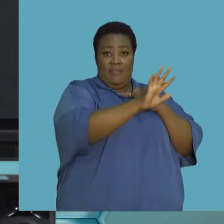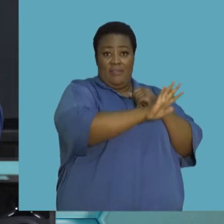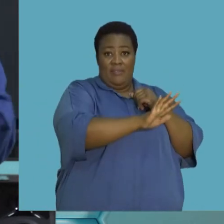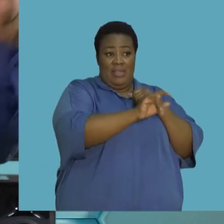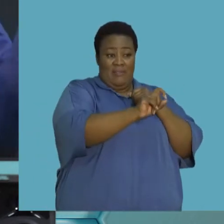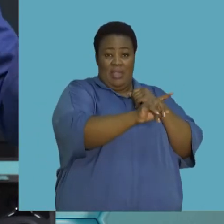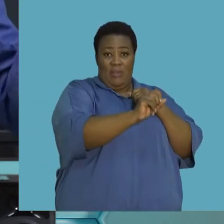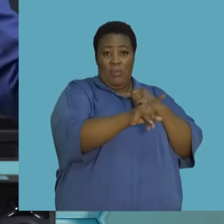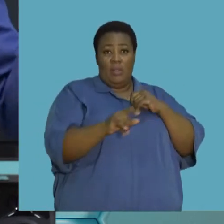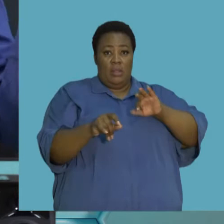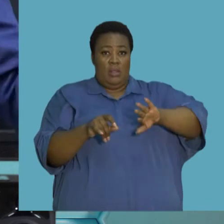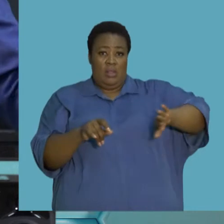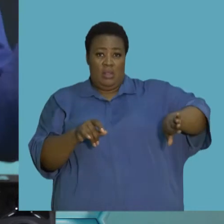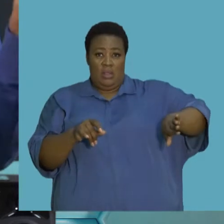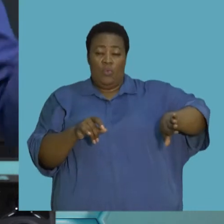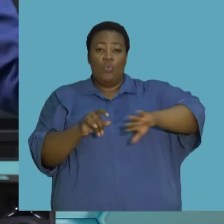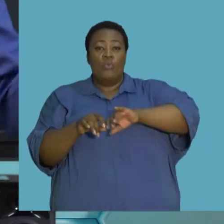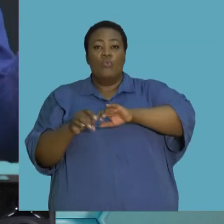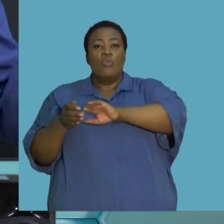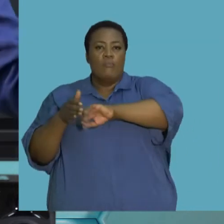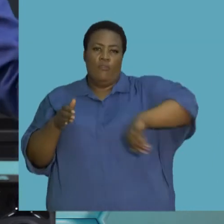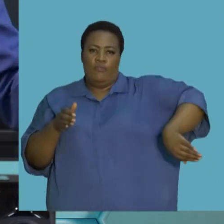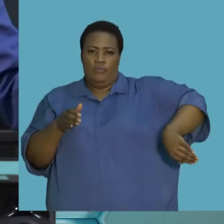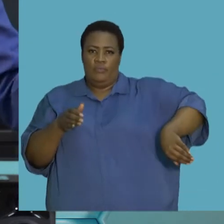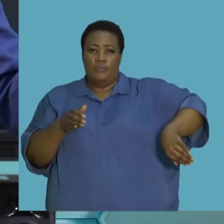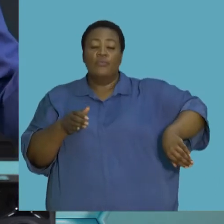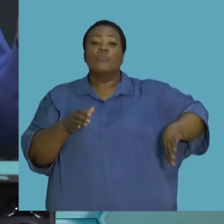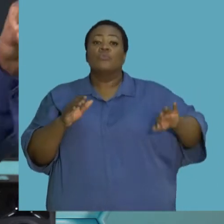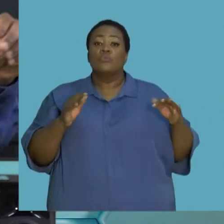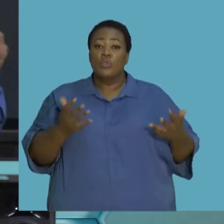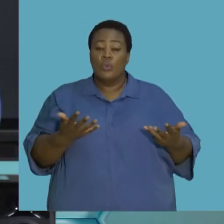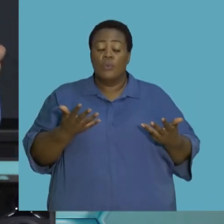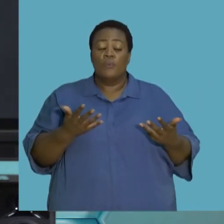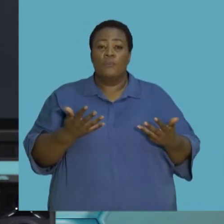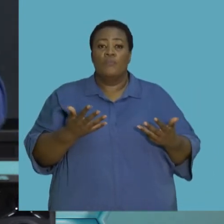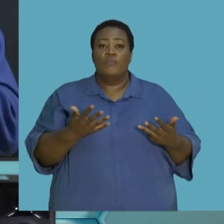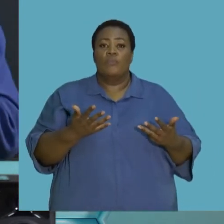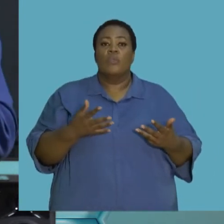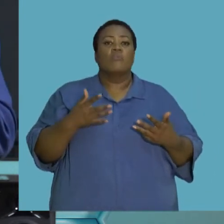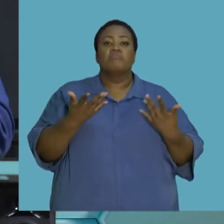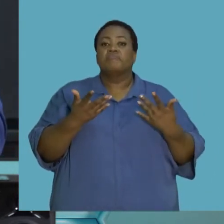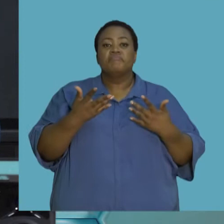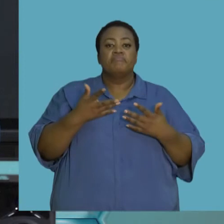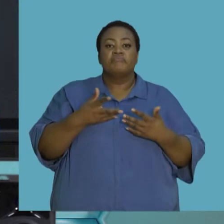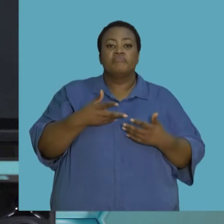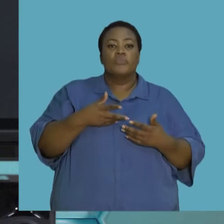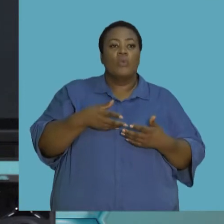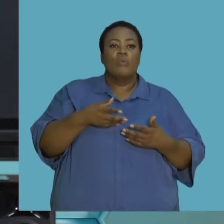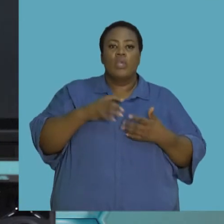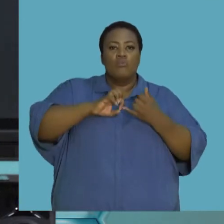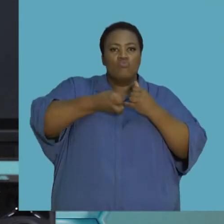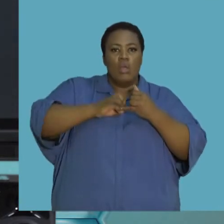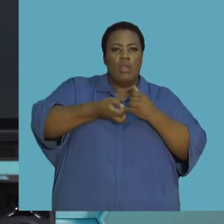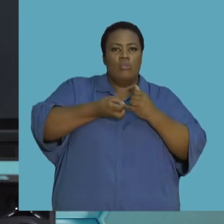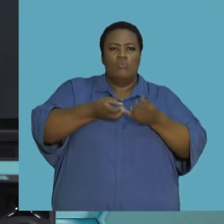the variable that's going to cause the impact or change on the dependent variable. So in a vaccine trial, you will have a